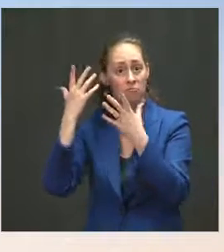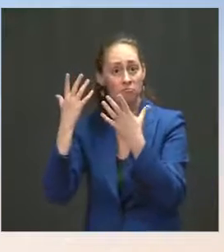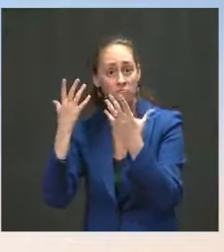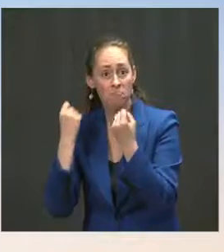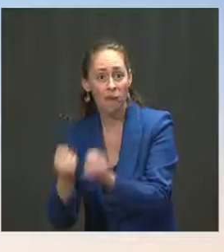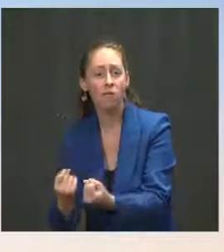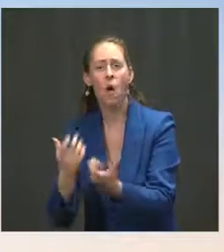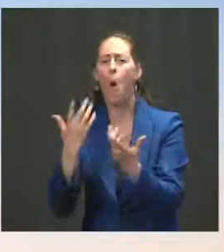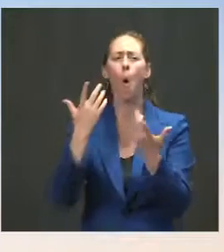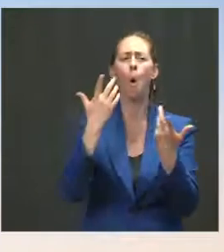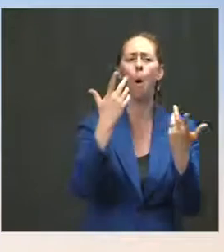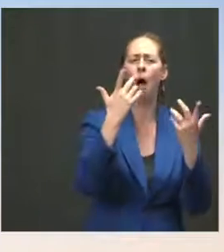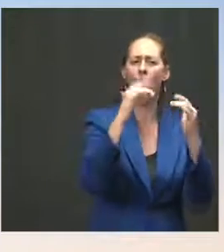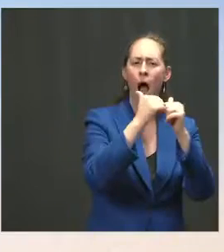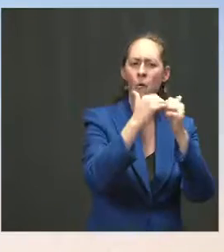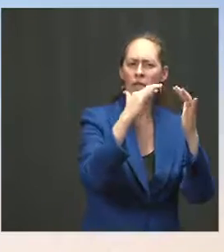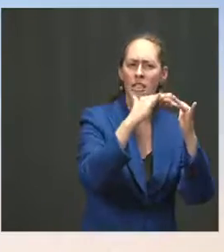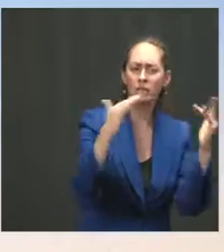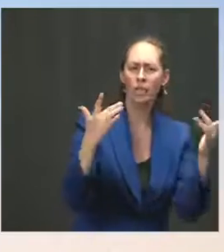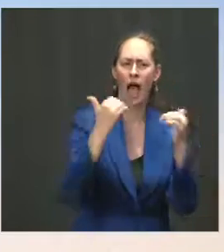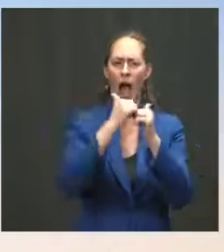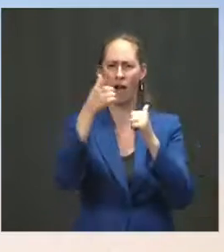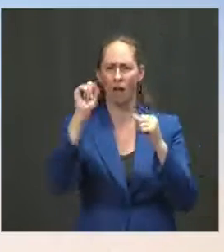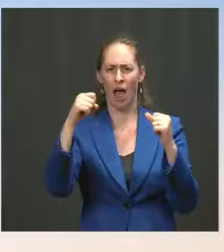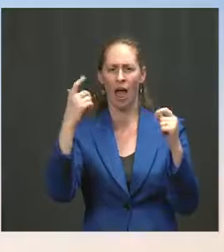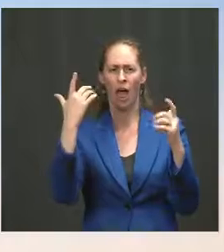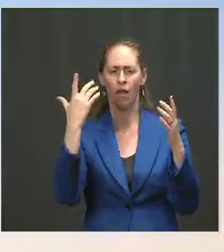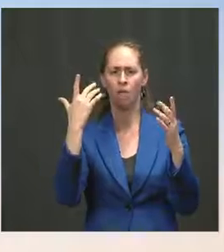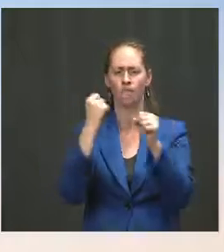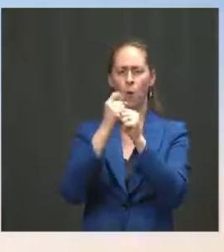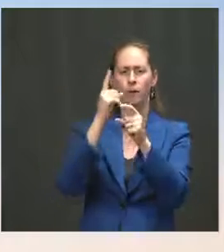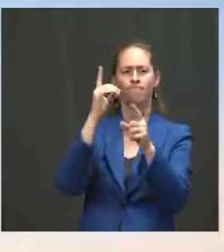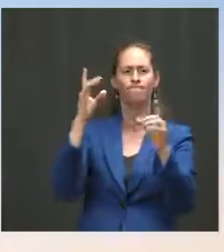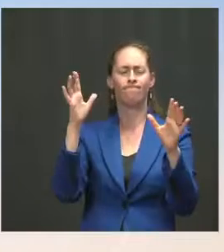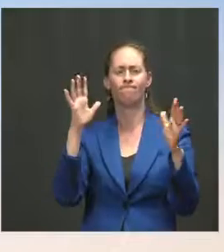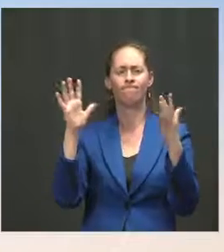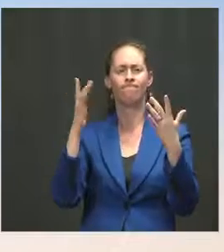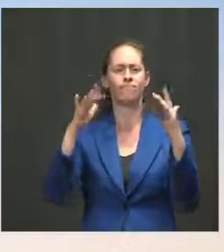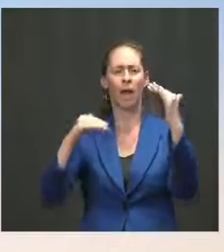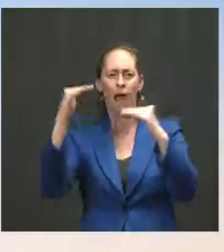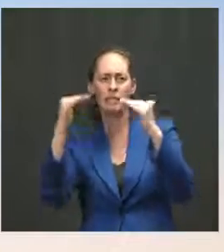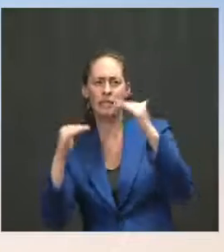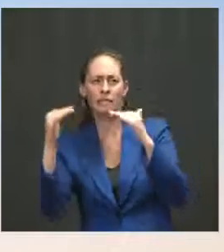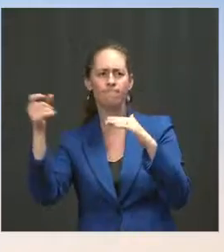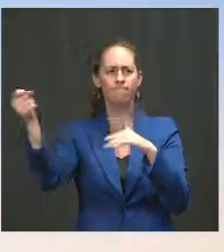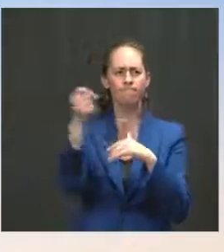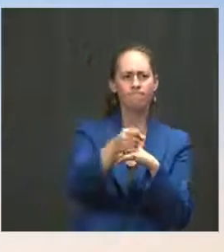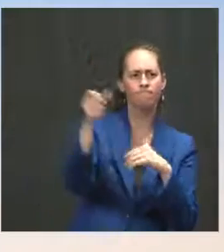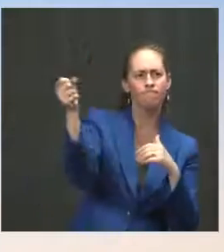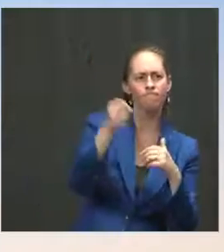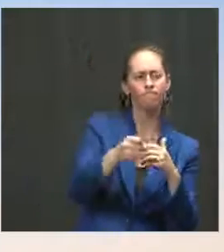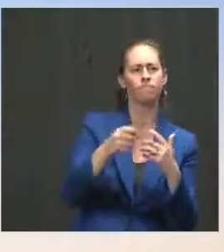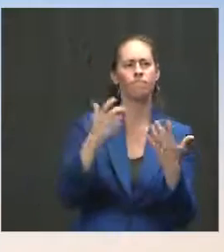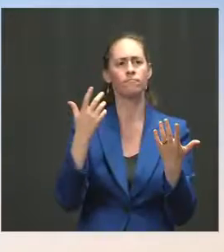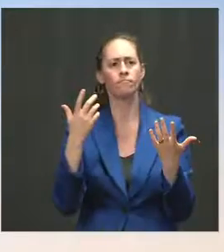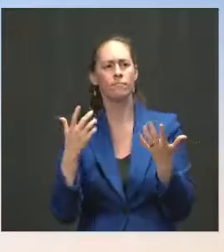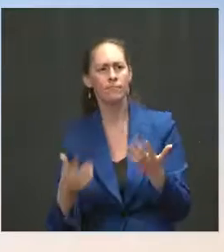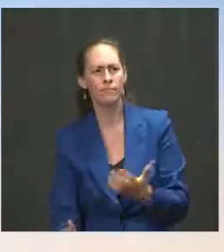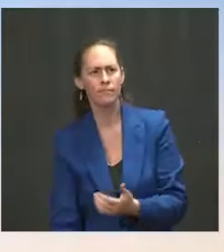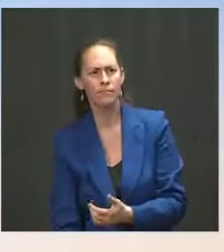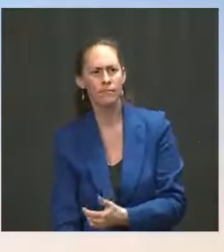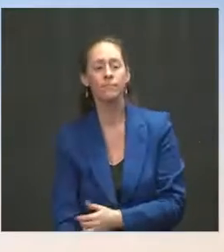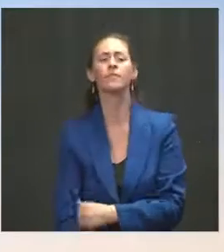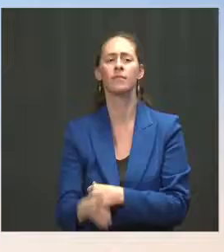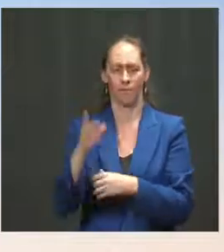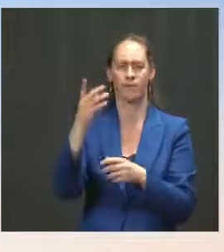How are you balancing that, those political appointments of donors, especially after some diplomats feel after 4 years of